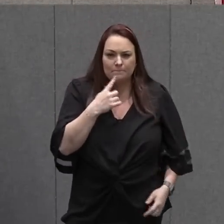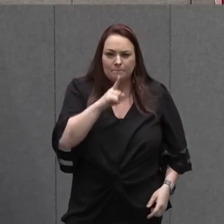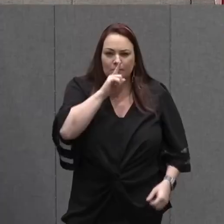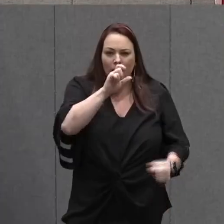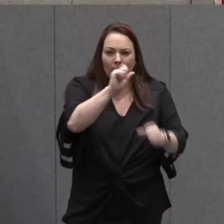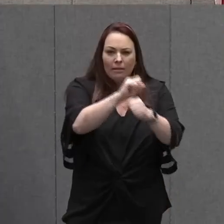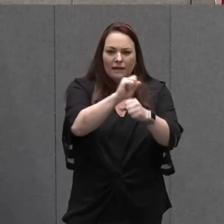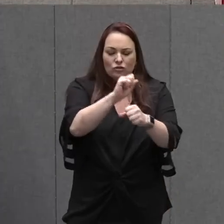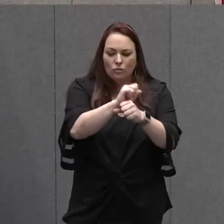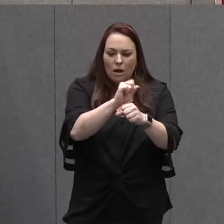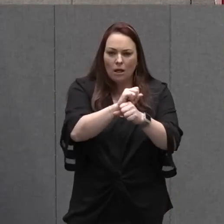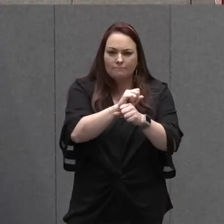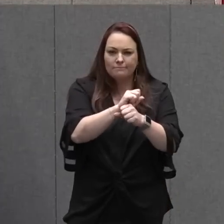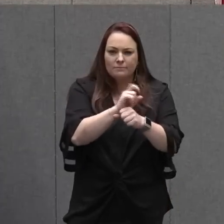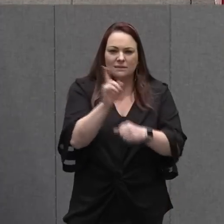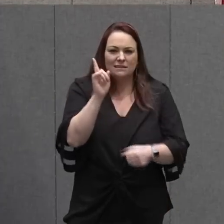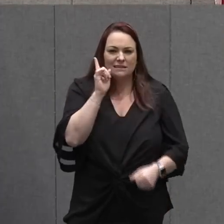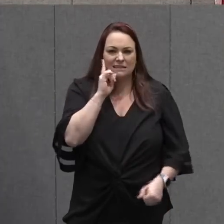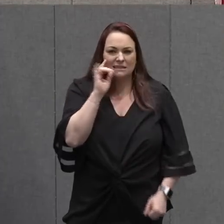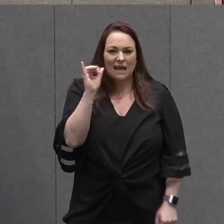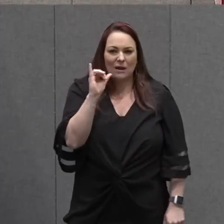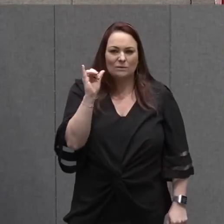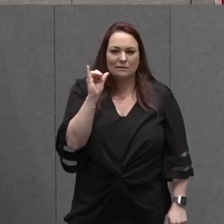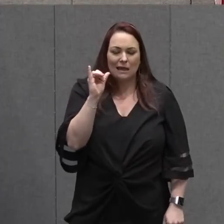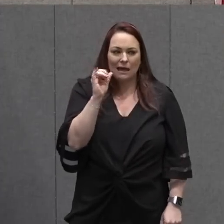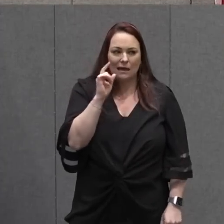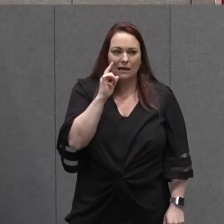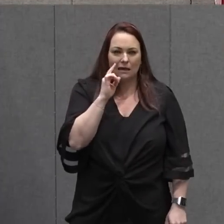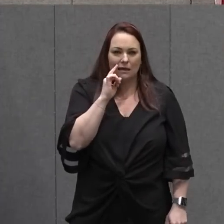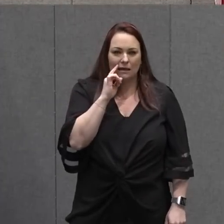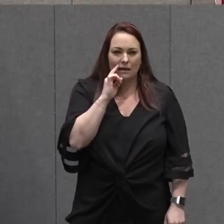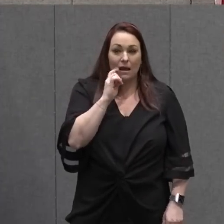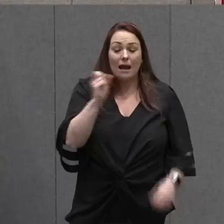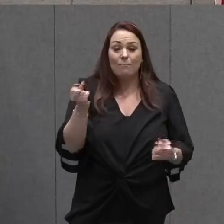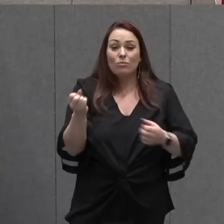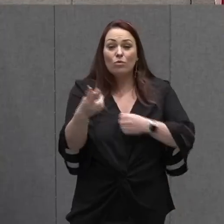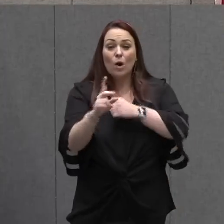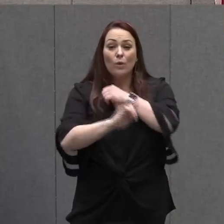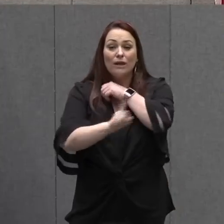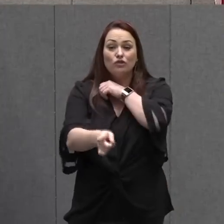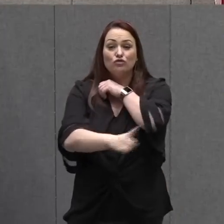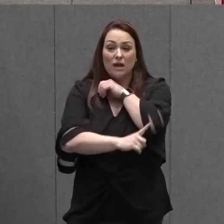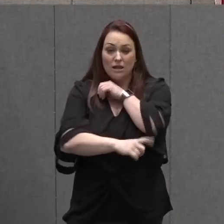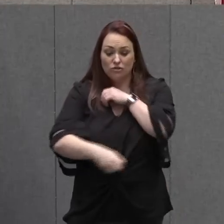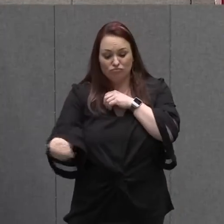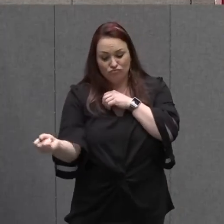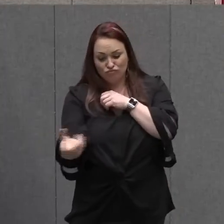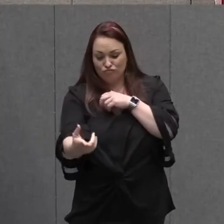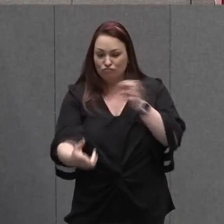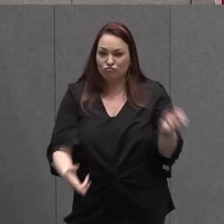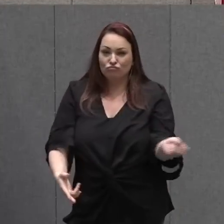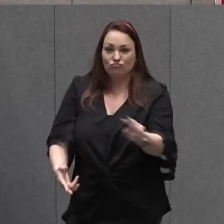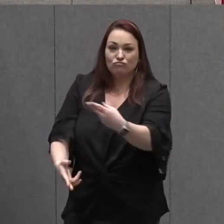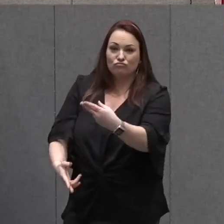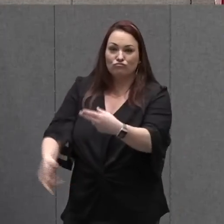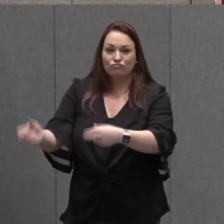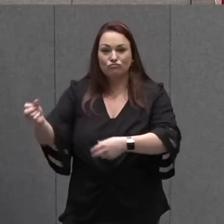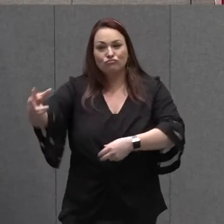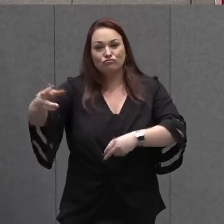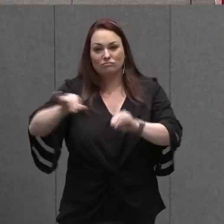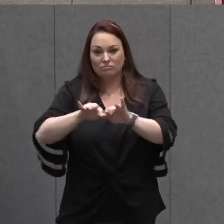literal sounds like I am littering. Oh. So I am throwing trash on the